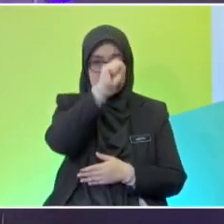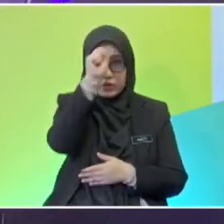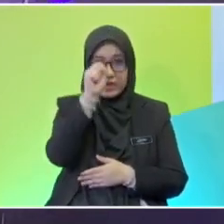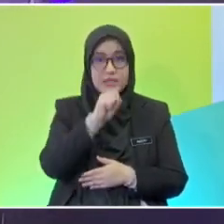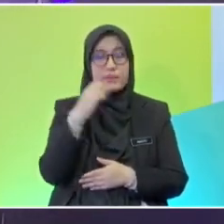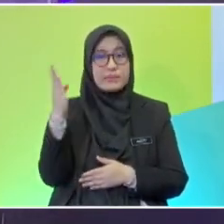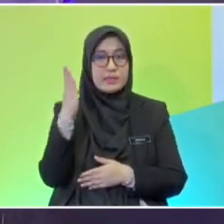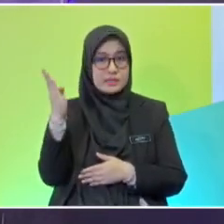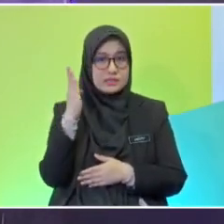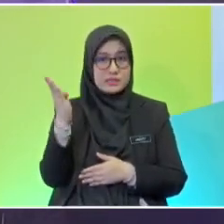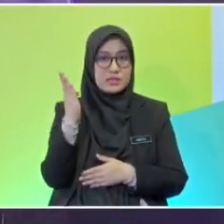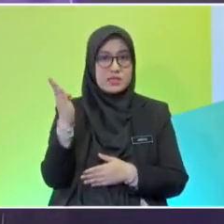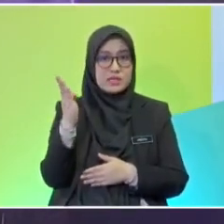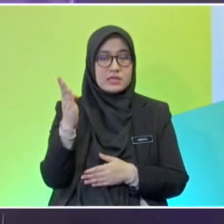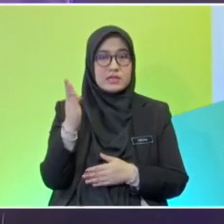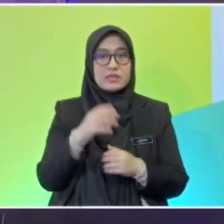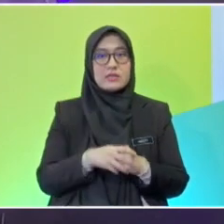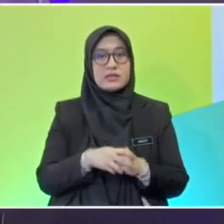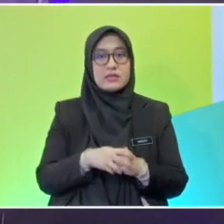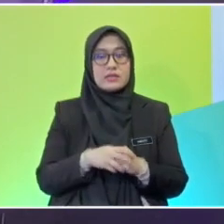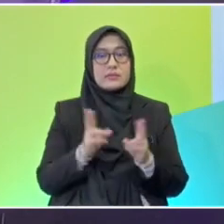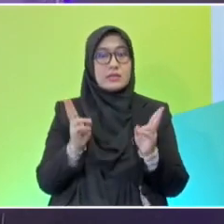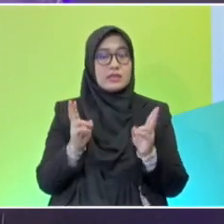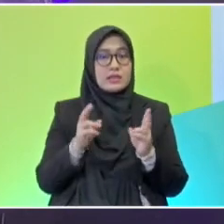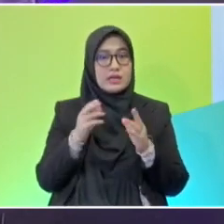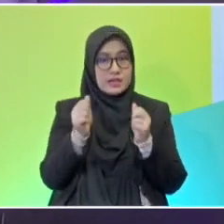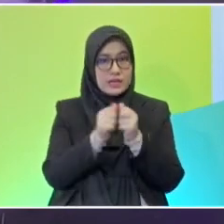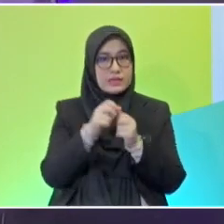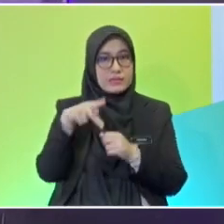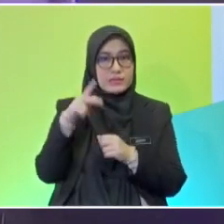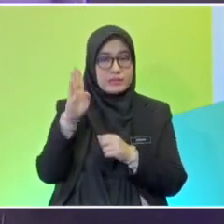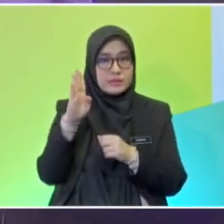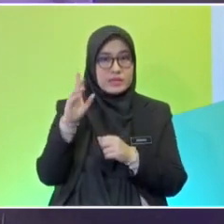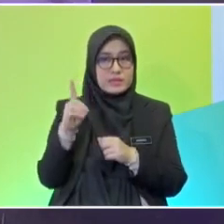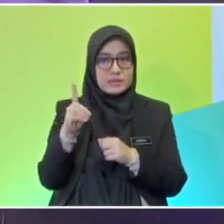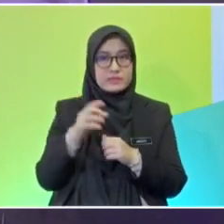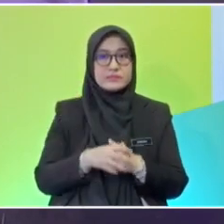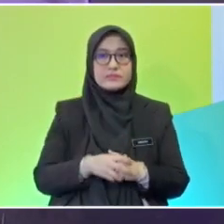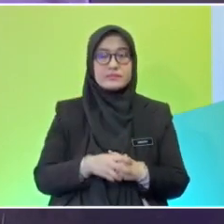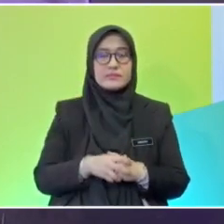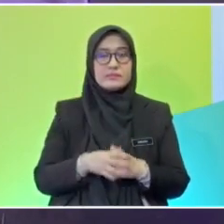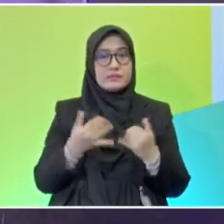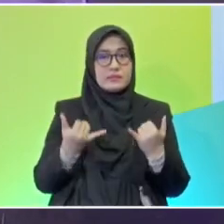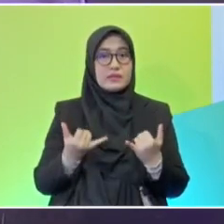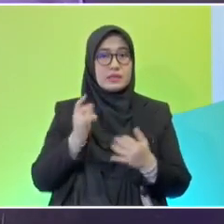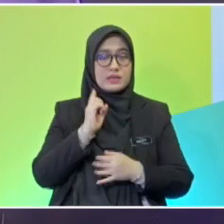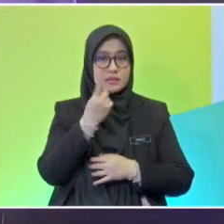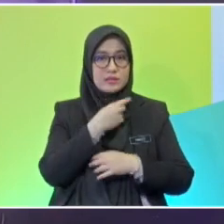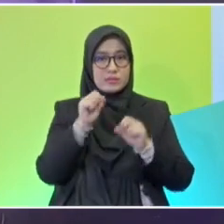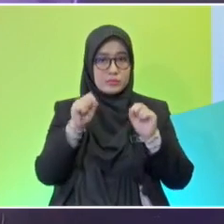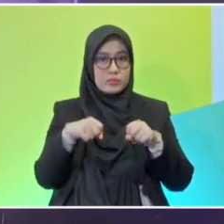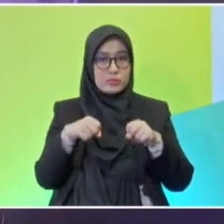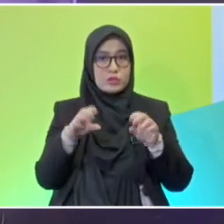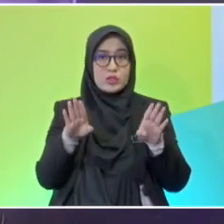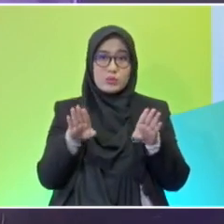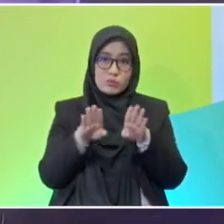the FAQs help clear some doubts that parents or teachers have. Now, can we have a brief conclusion for our segment